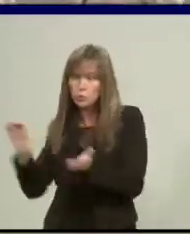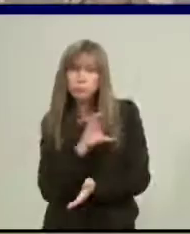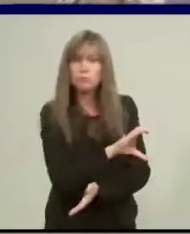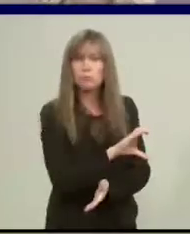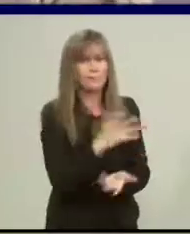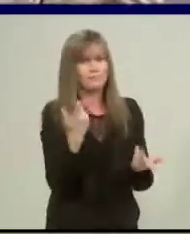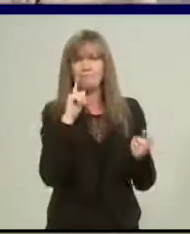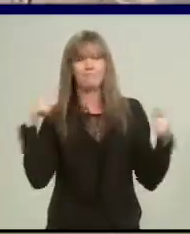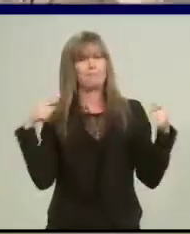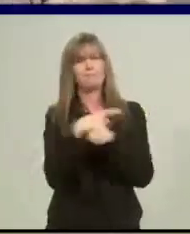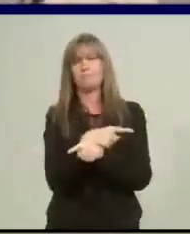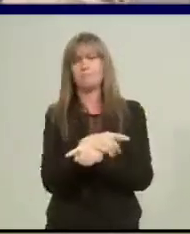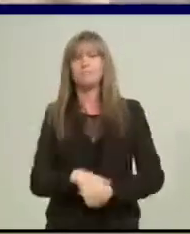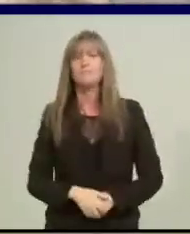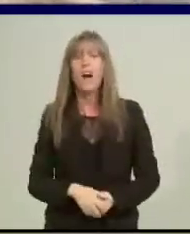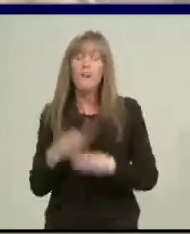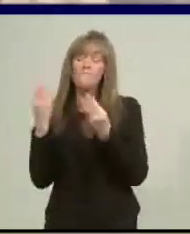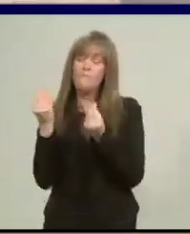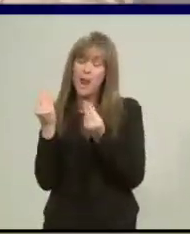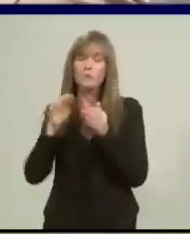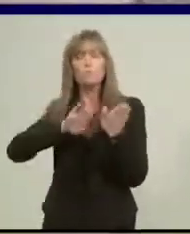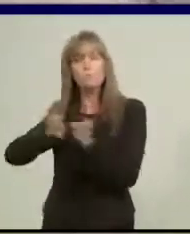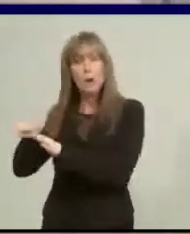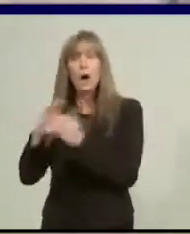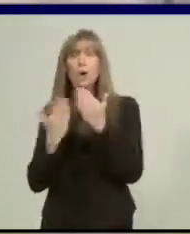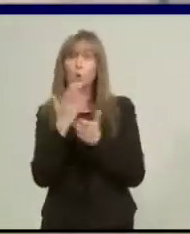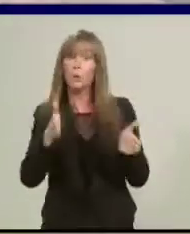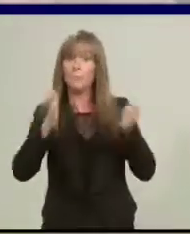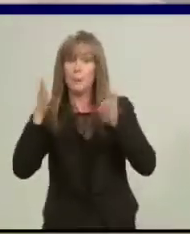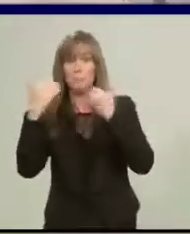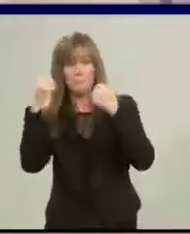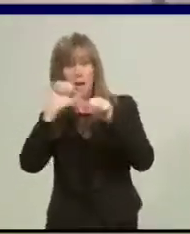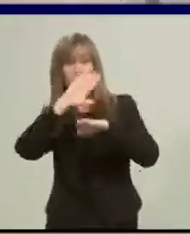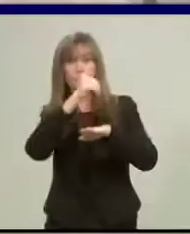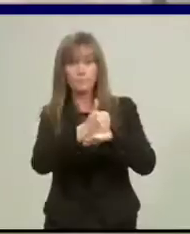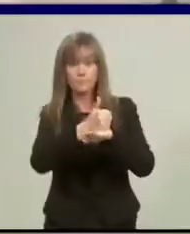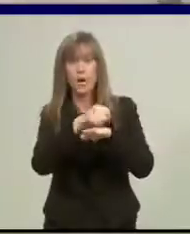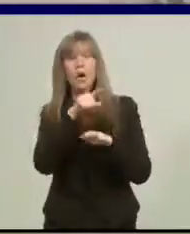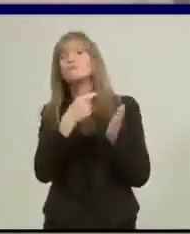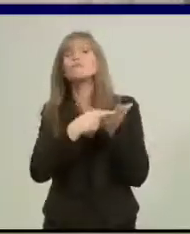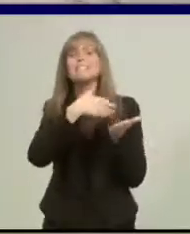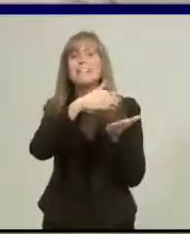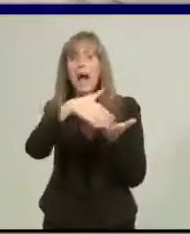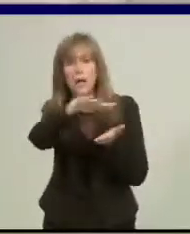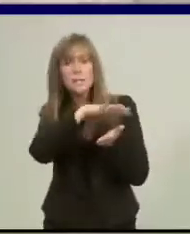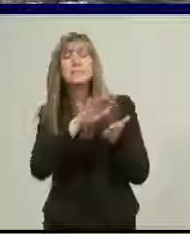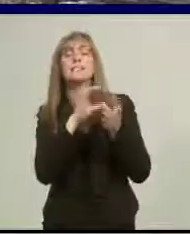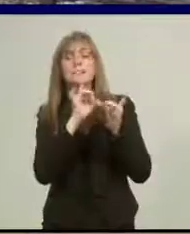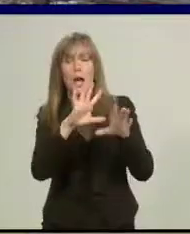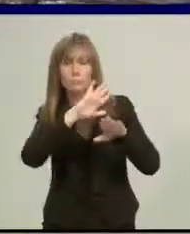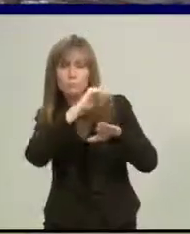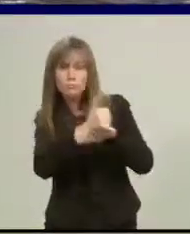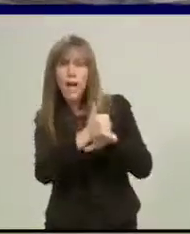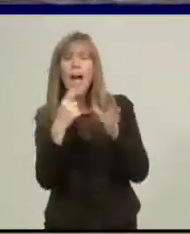sense. Financial fears aside, new buildings are starting to pop up. The retail precinct is slowly forming, and work on Anthony